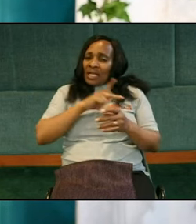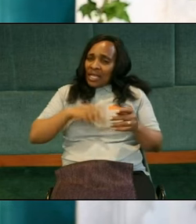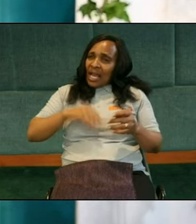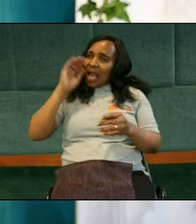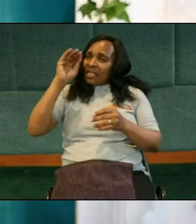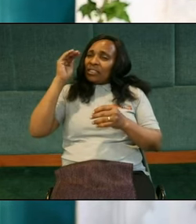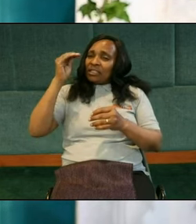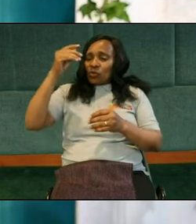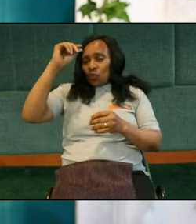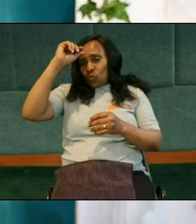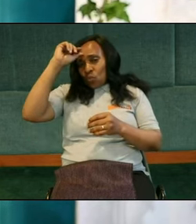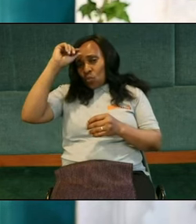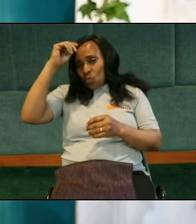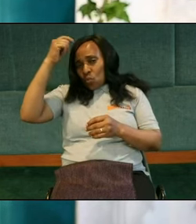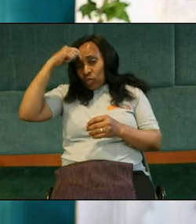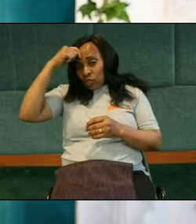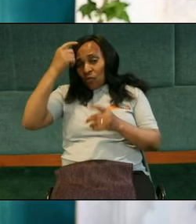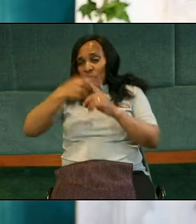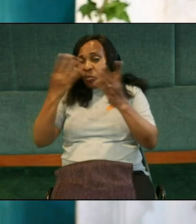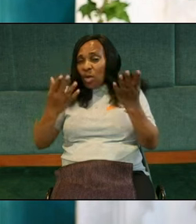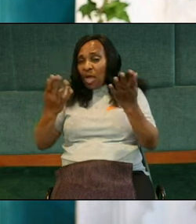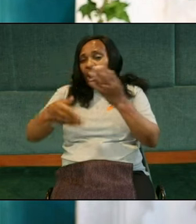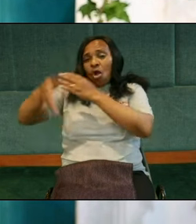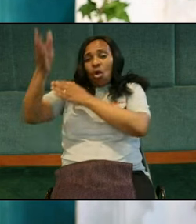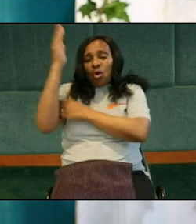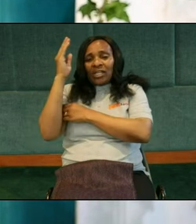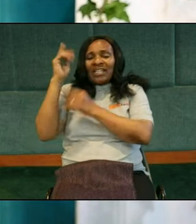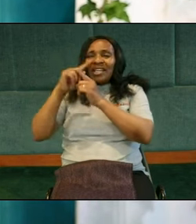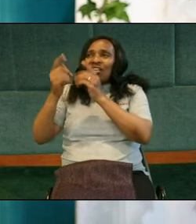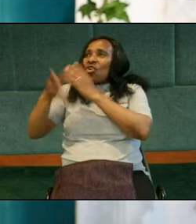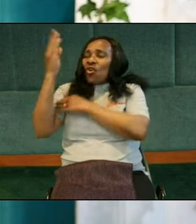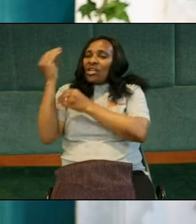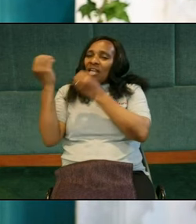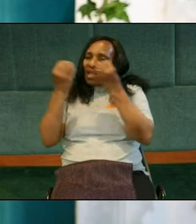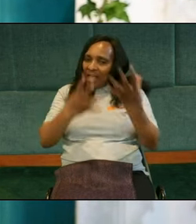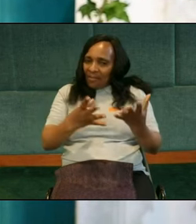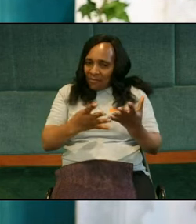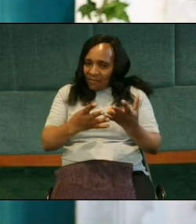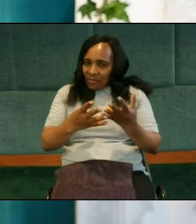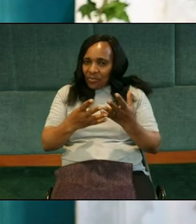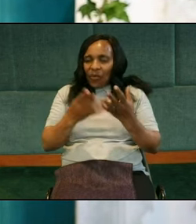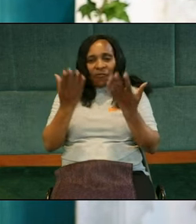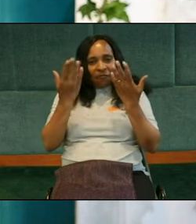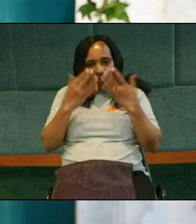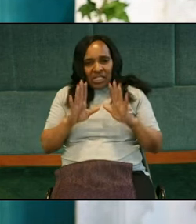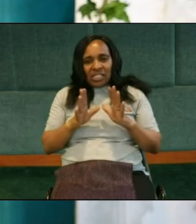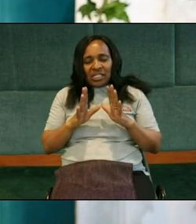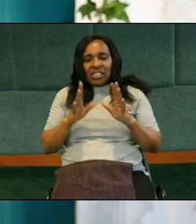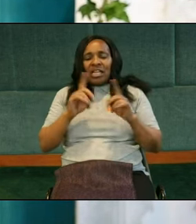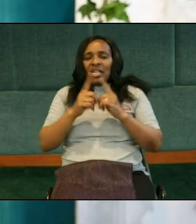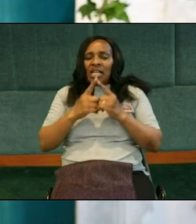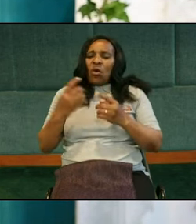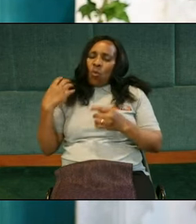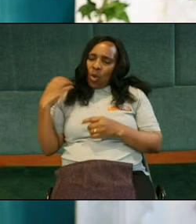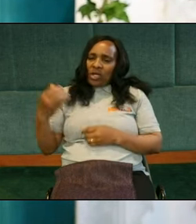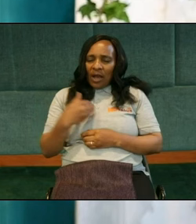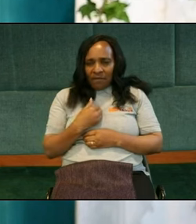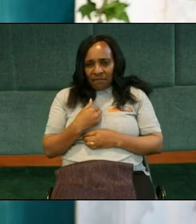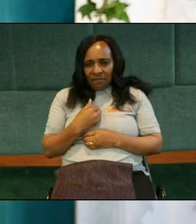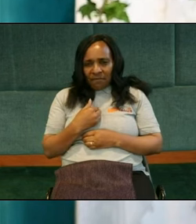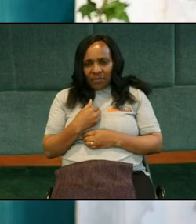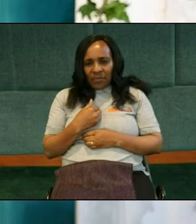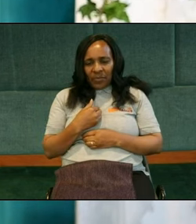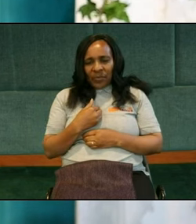God, and he was given wisdom, and from the wisdom he was given, he had wealth,